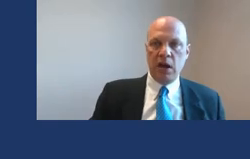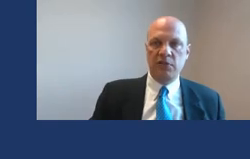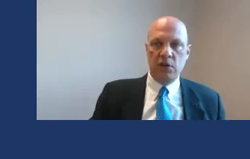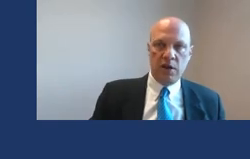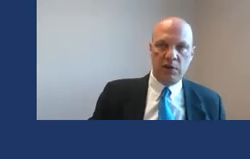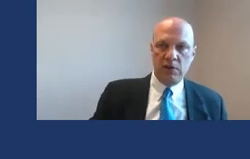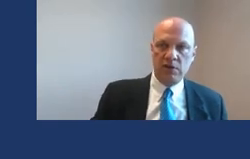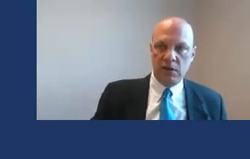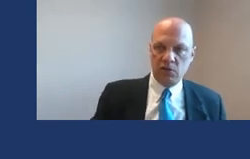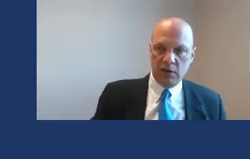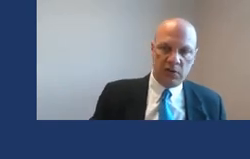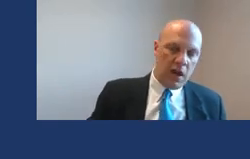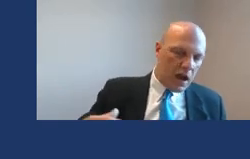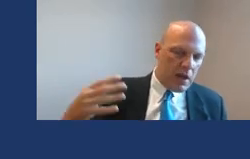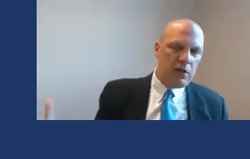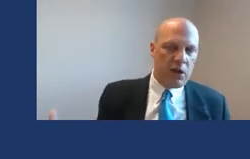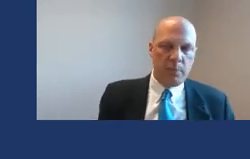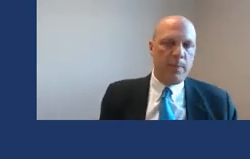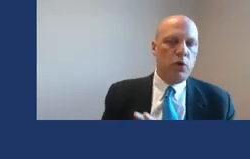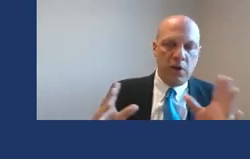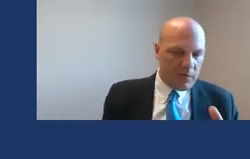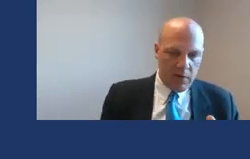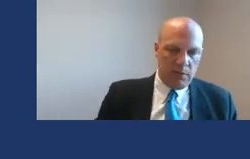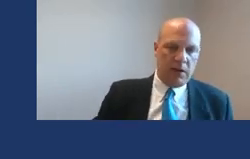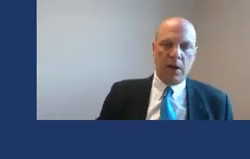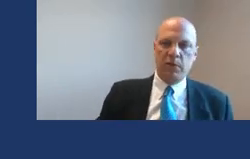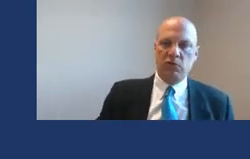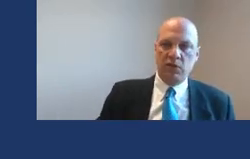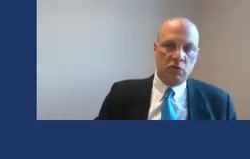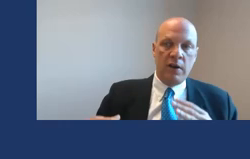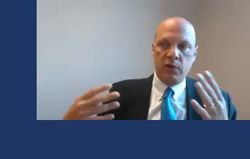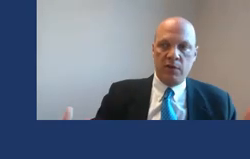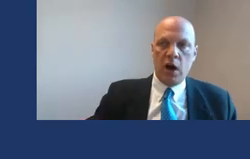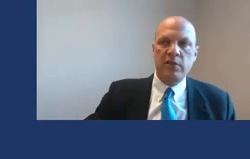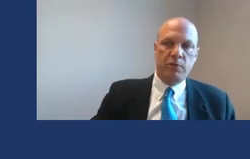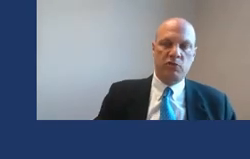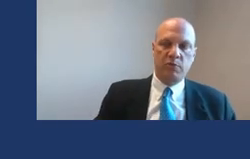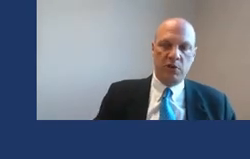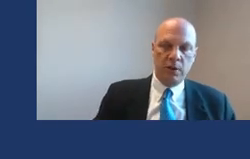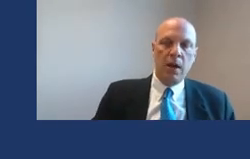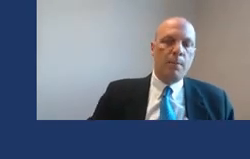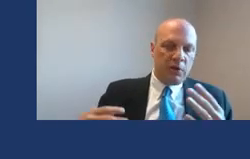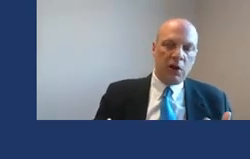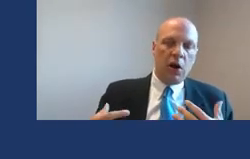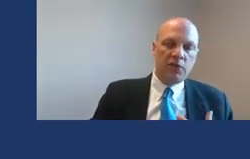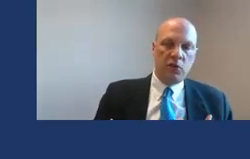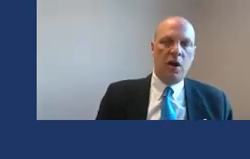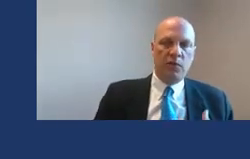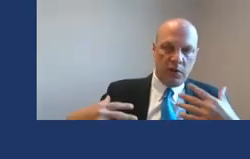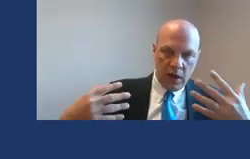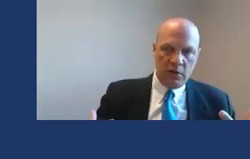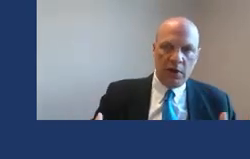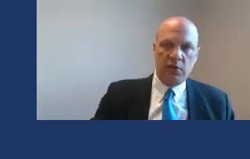It never does, so they never needed to take the drugs. And then there's other people who never even picked up the drugs or never even got the prescription, but they're